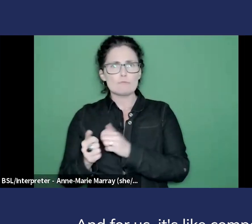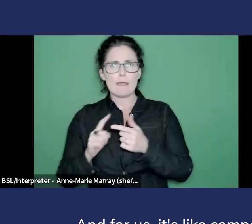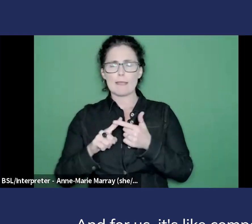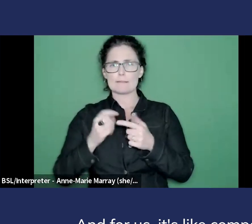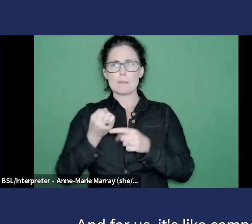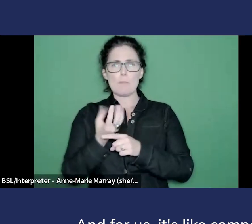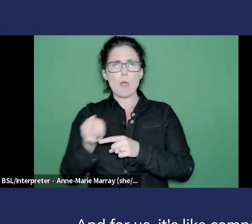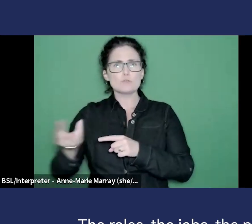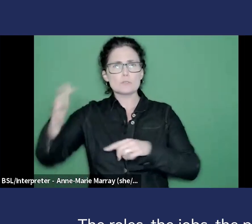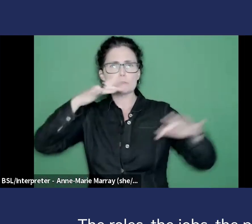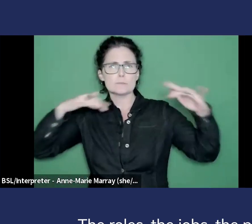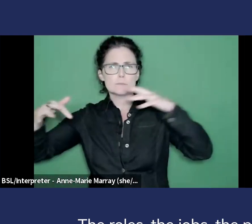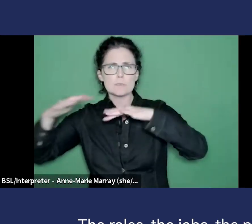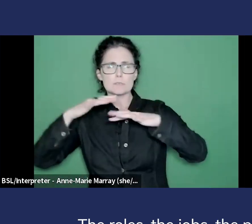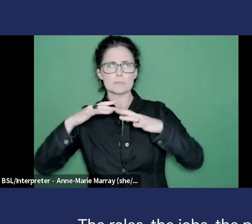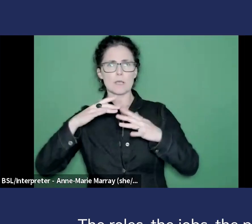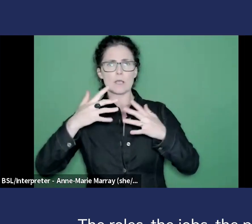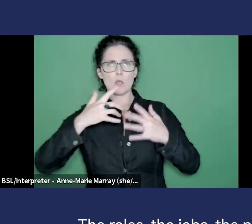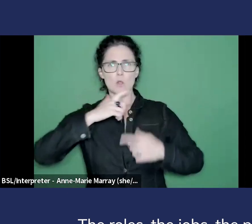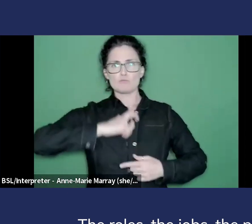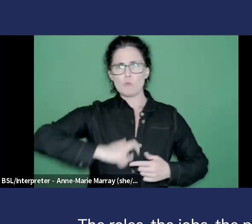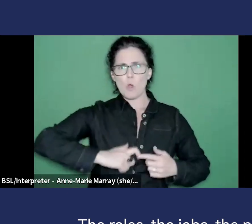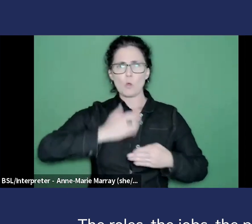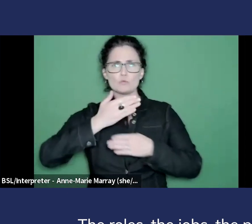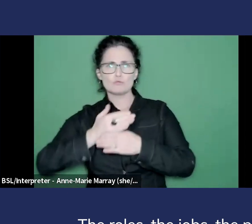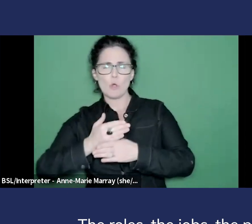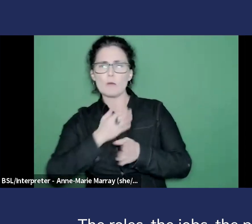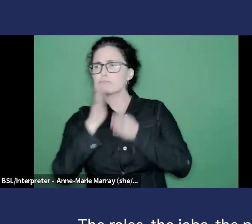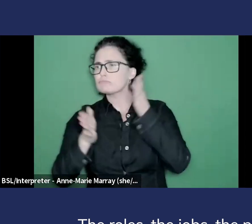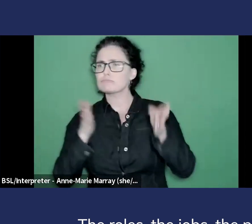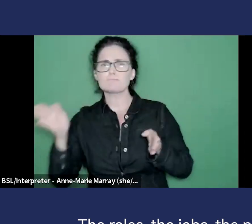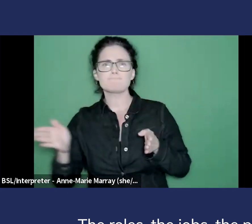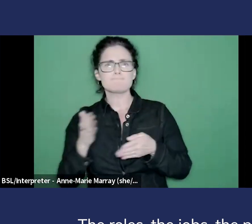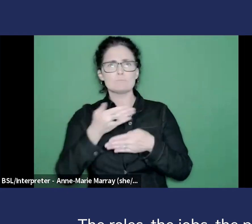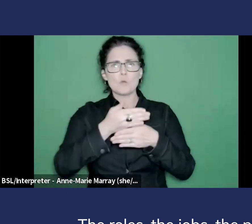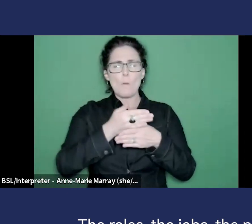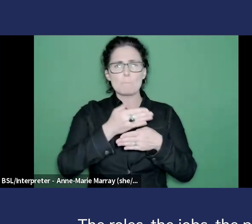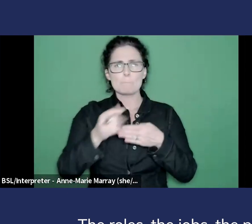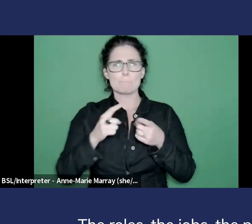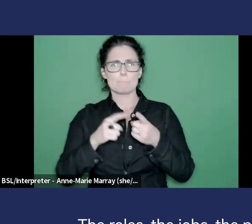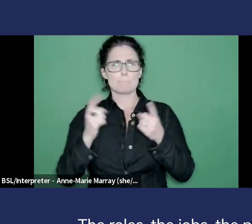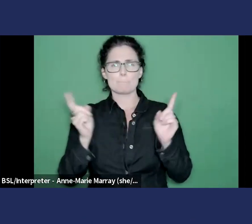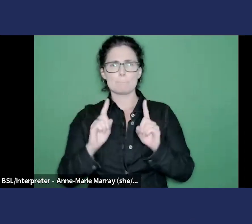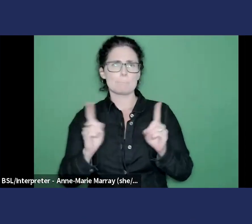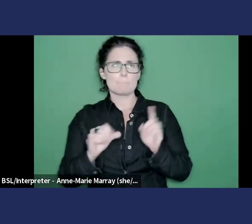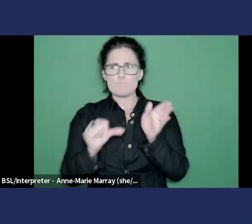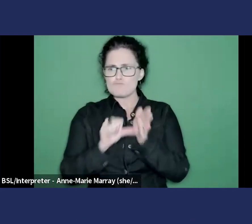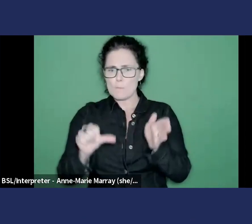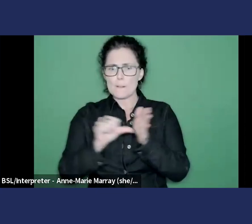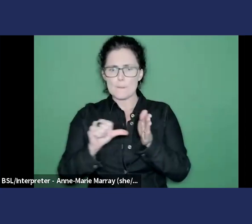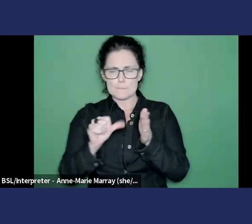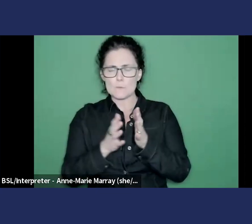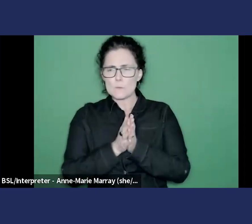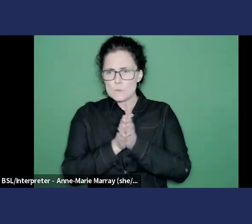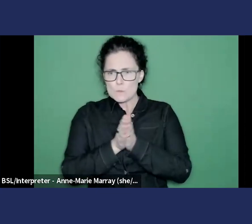pollution, the roles, the jobs, the places we go to, the challenges we have, the storms we weather. These are sort of